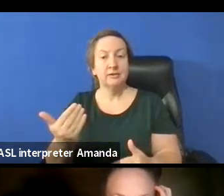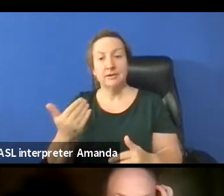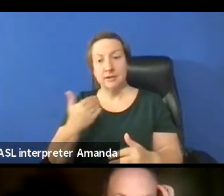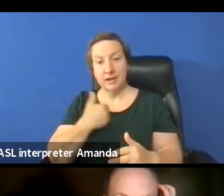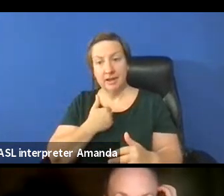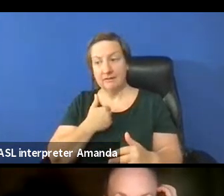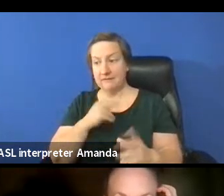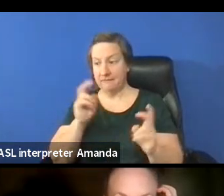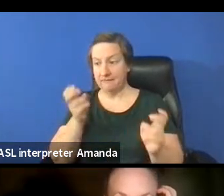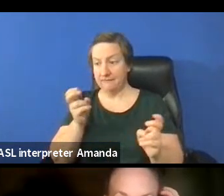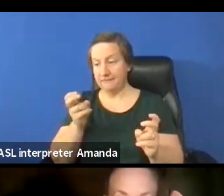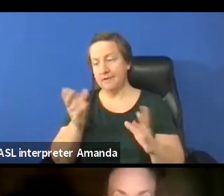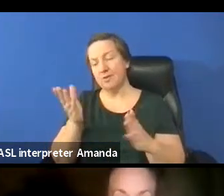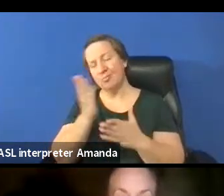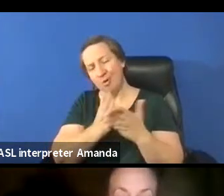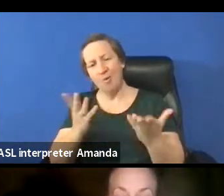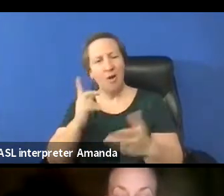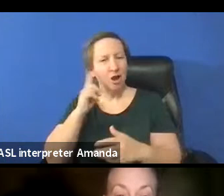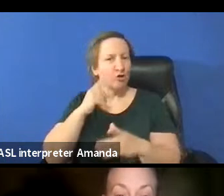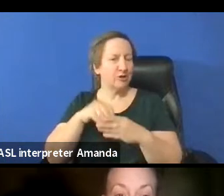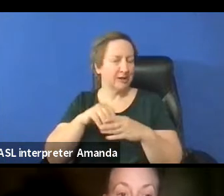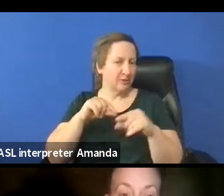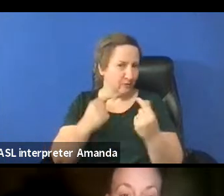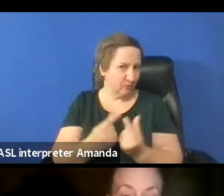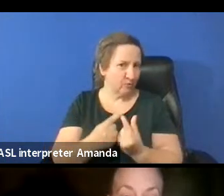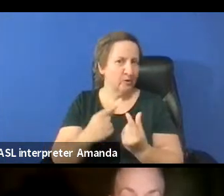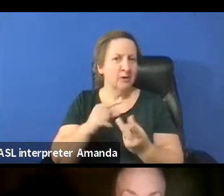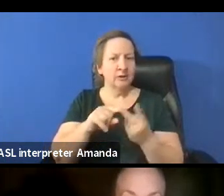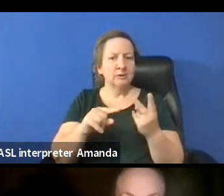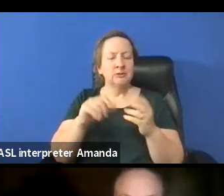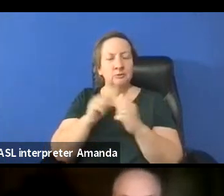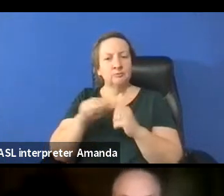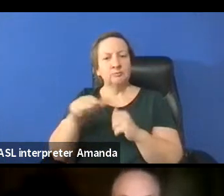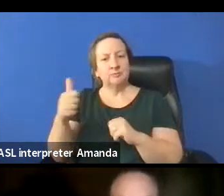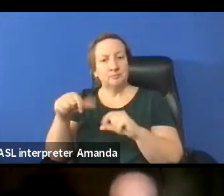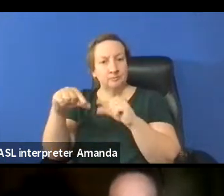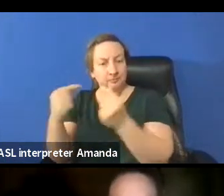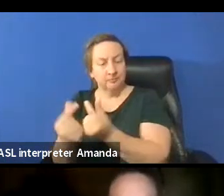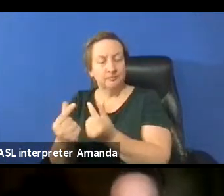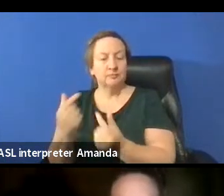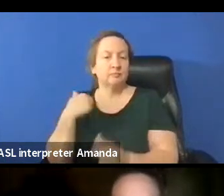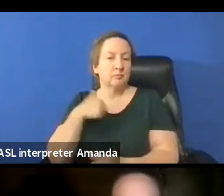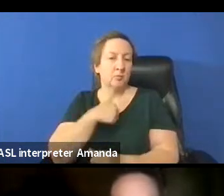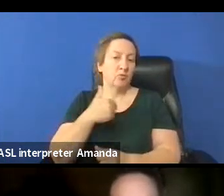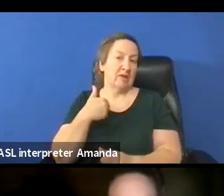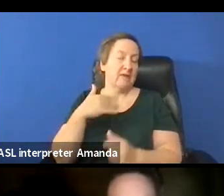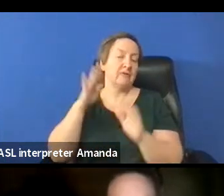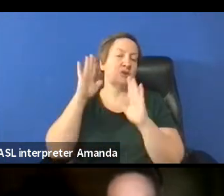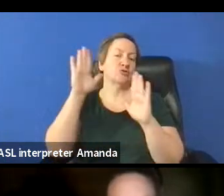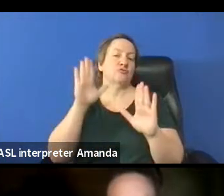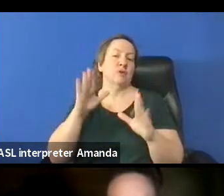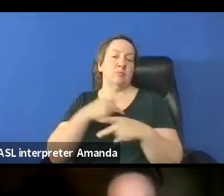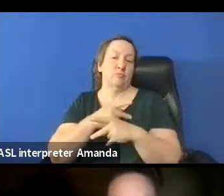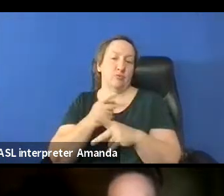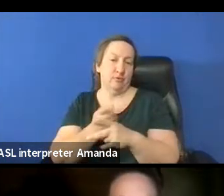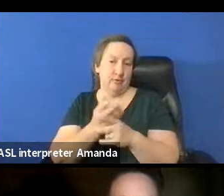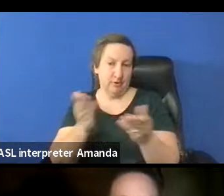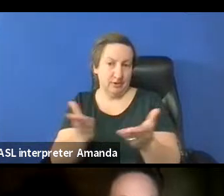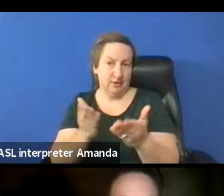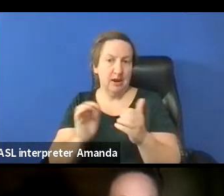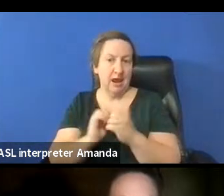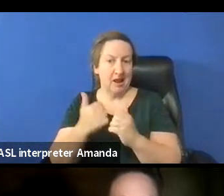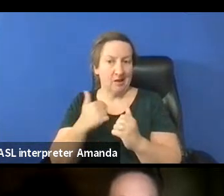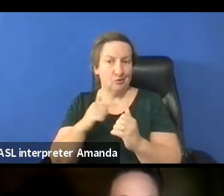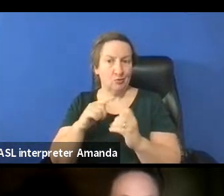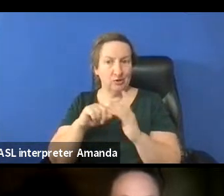I think part of what I heard, at least within our group and to some extent with the rest of the groups, is we have a pretty great product here. How do we implement